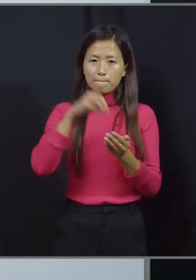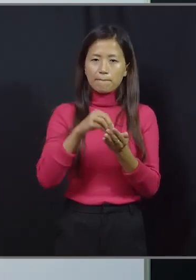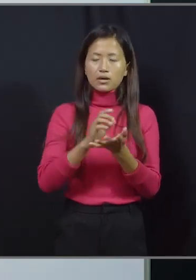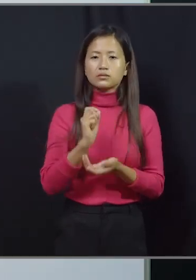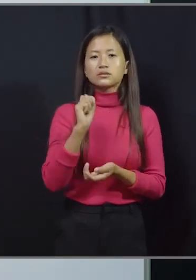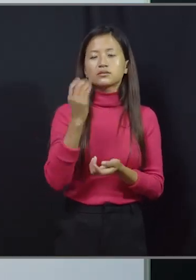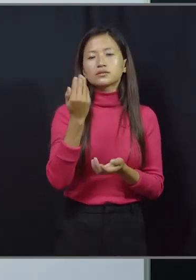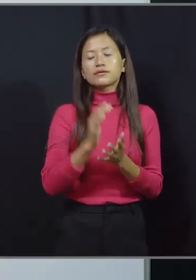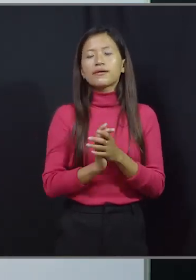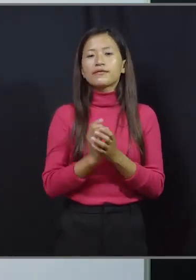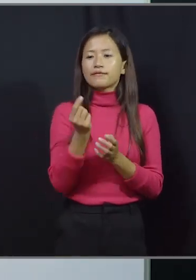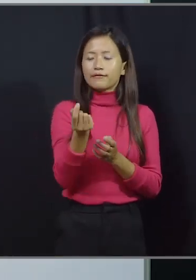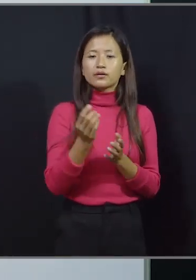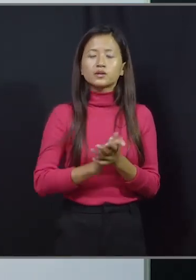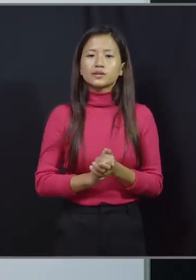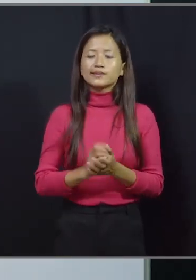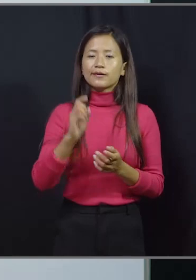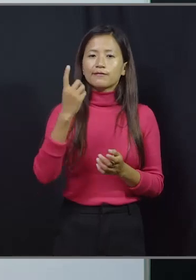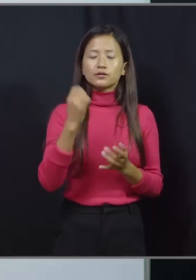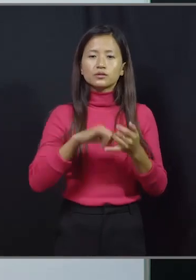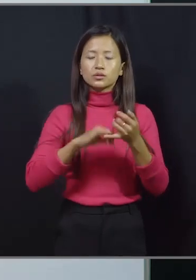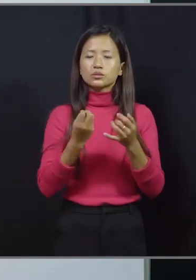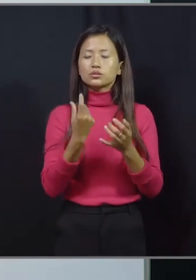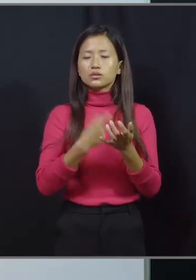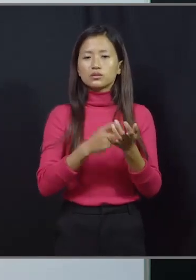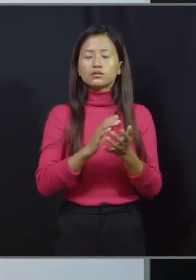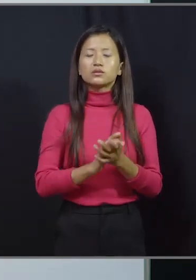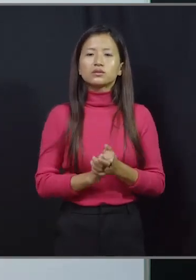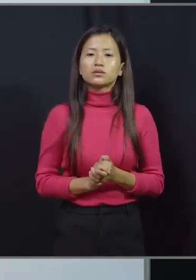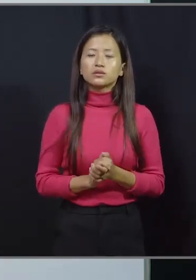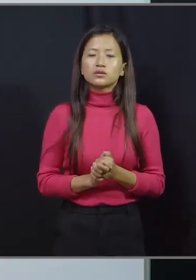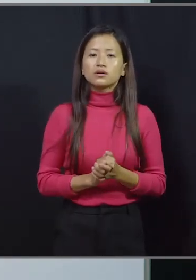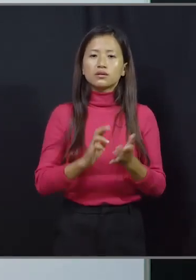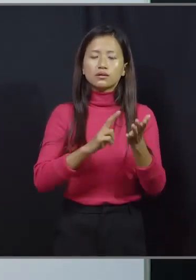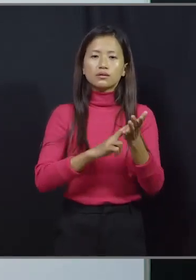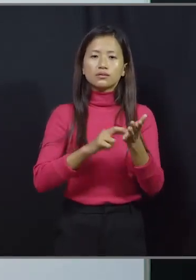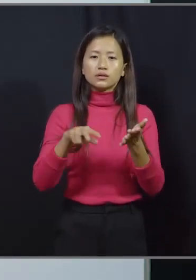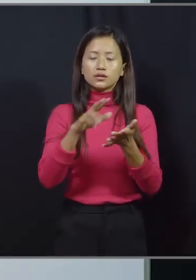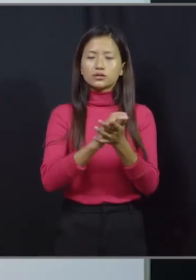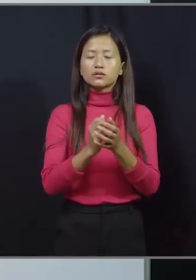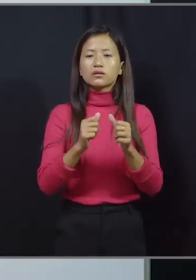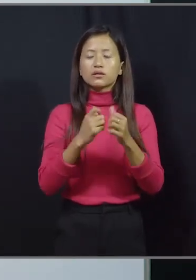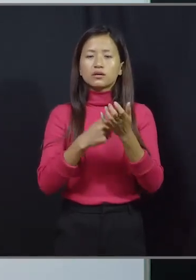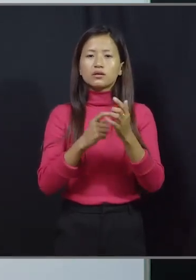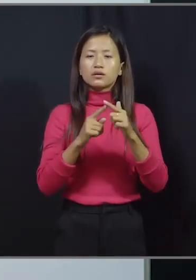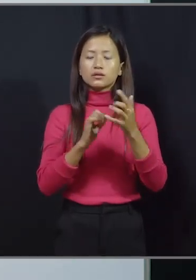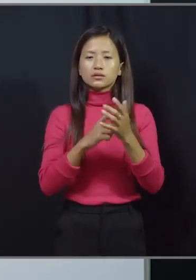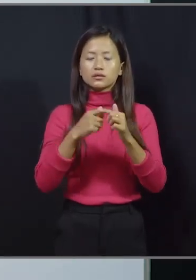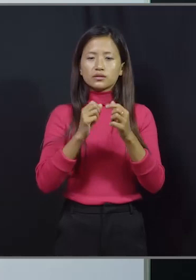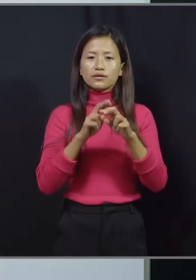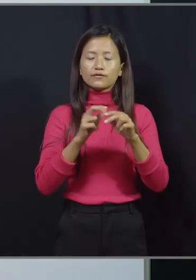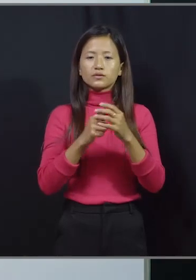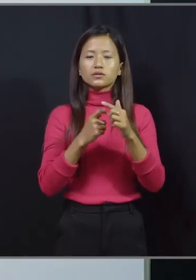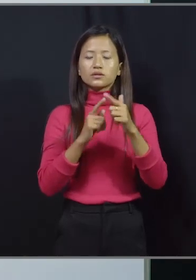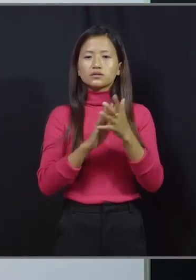rest just go through it. So the first sources I will be mentioning is the National Archives of India. When we say archives, it